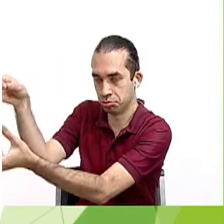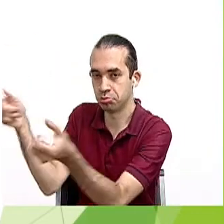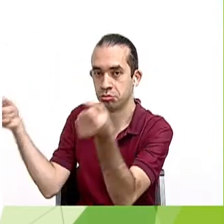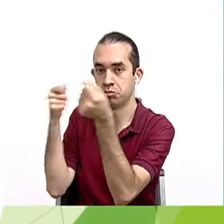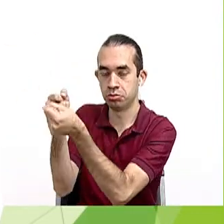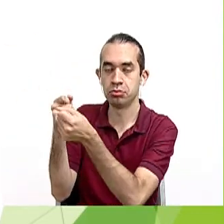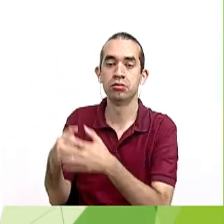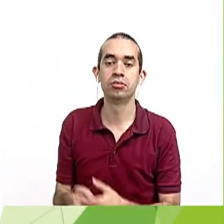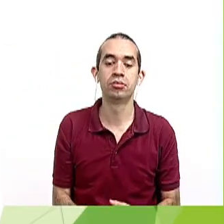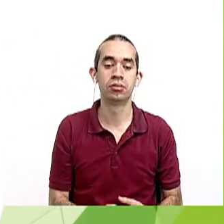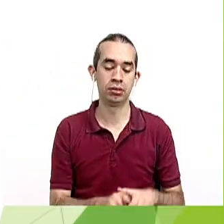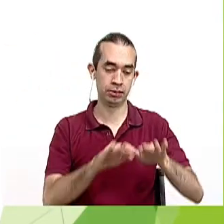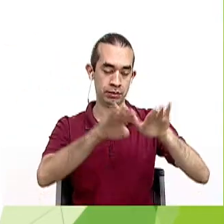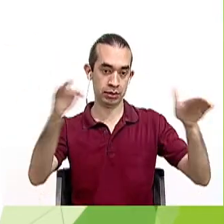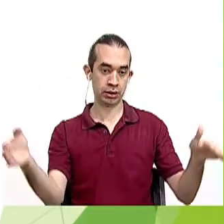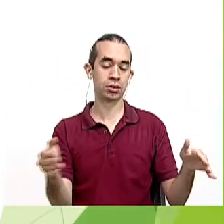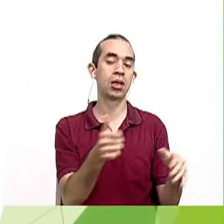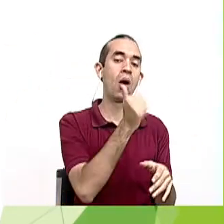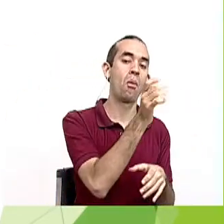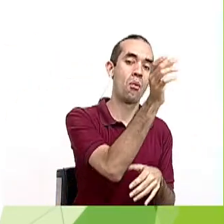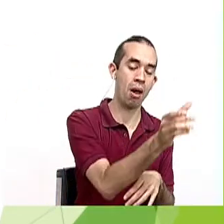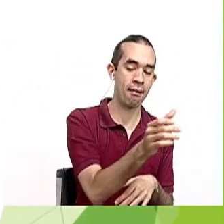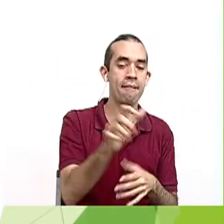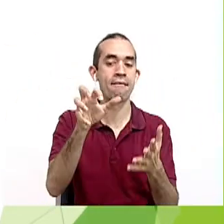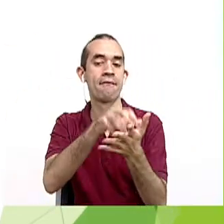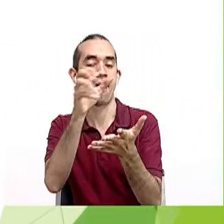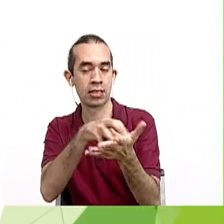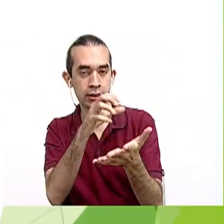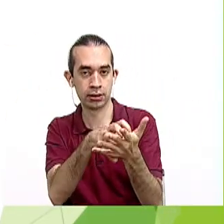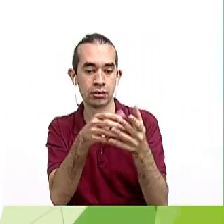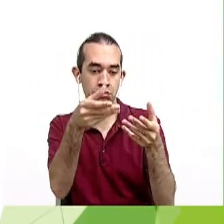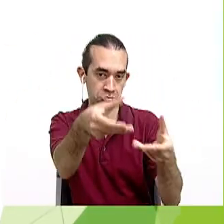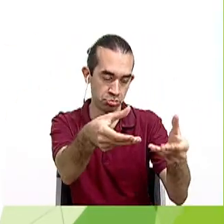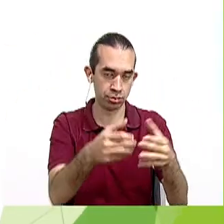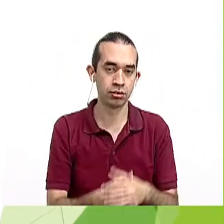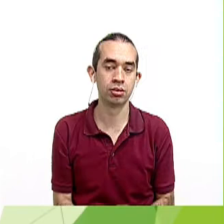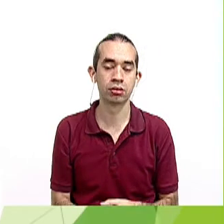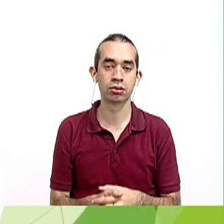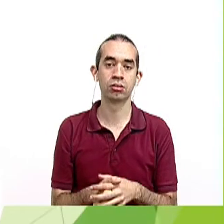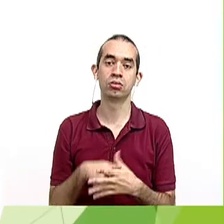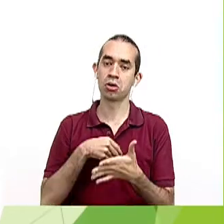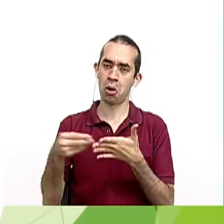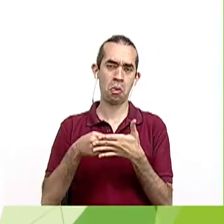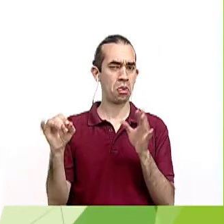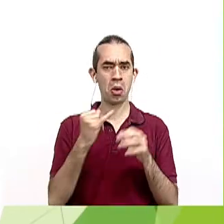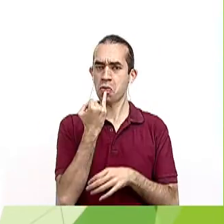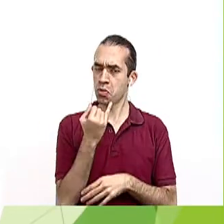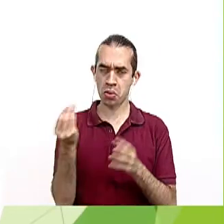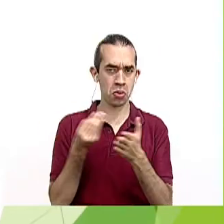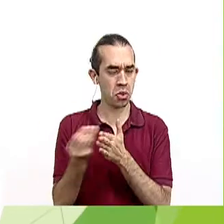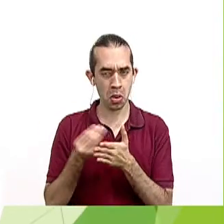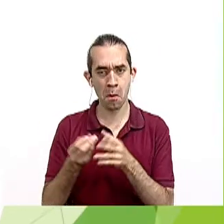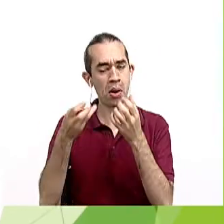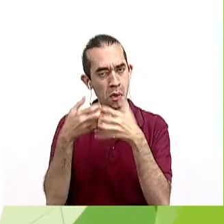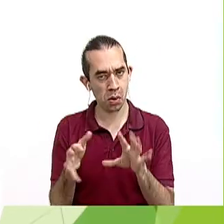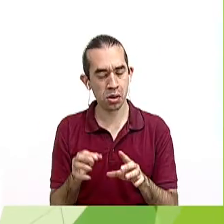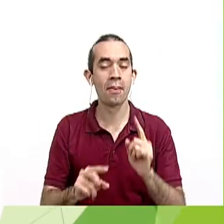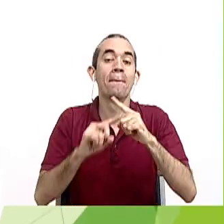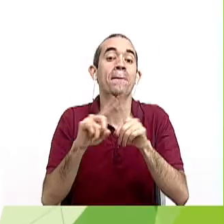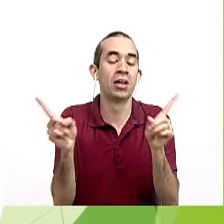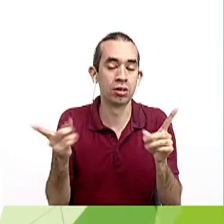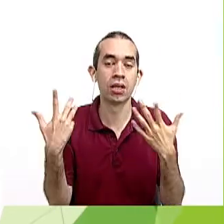rice on the table. We didn't buy any juice or any eggs, but we